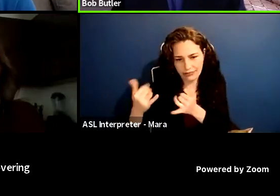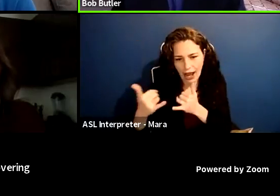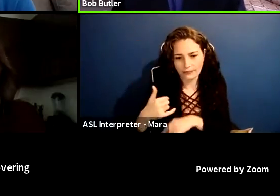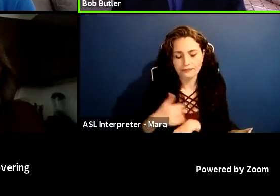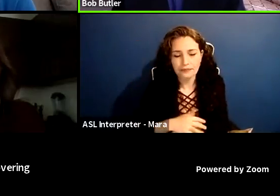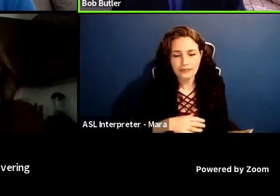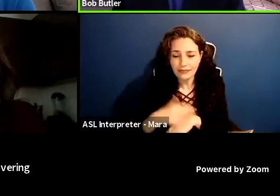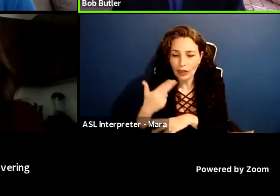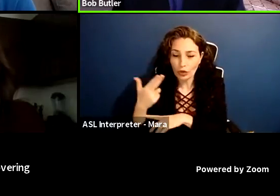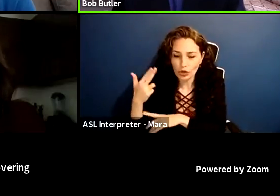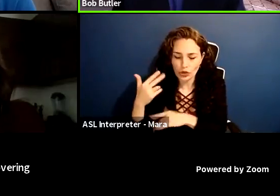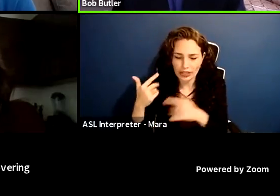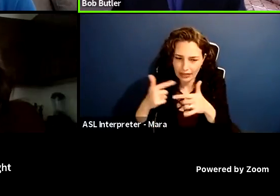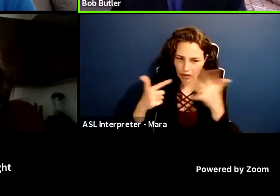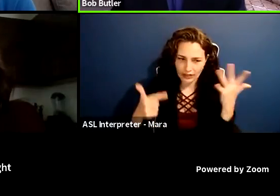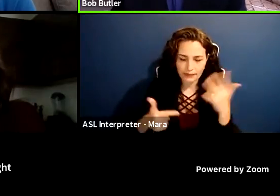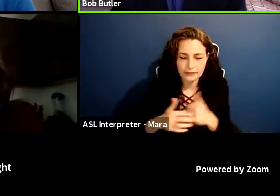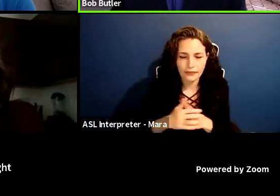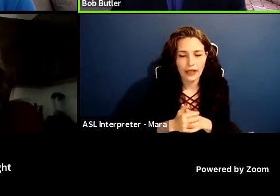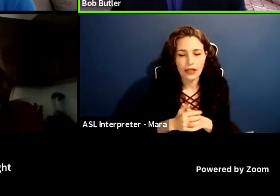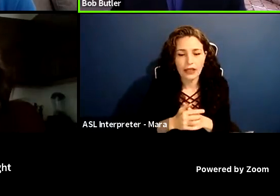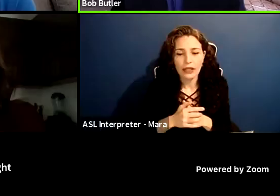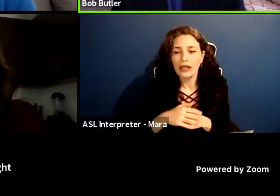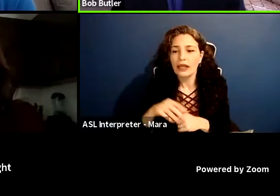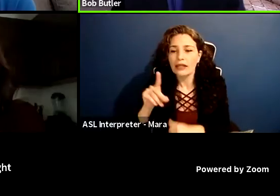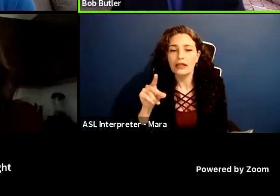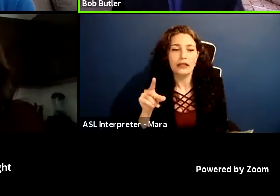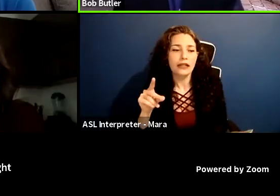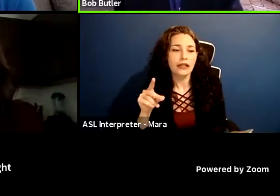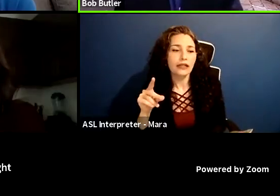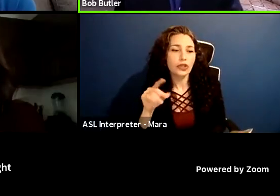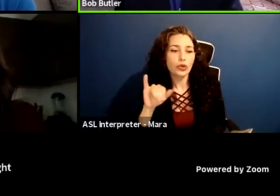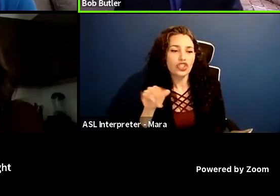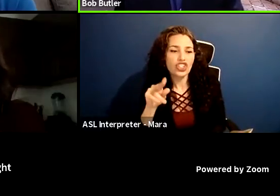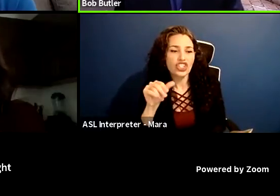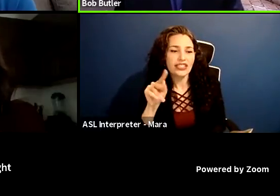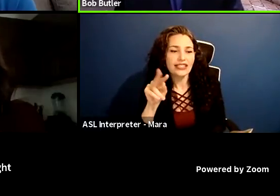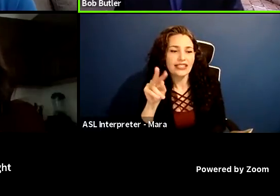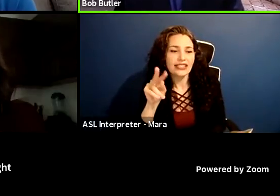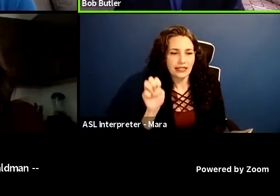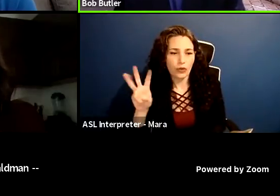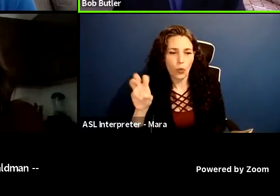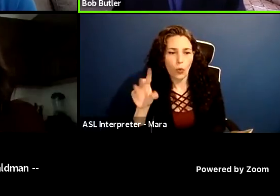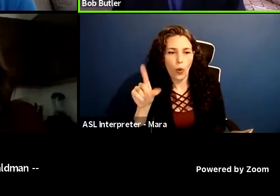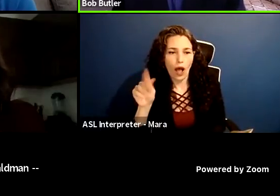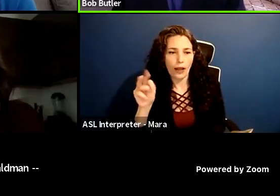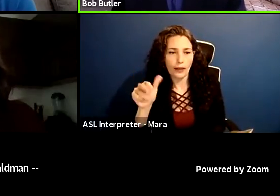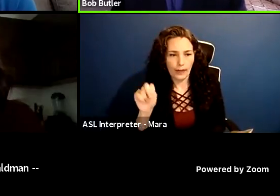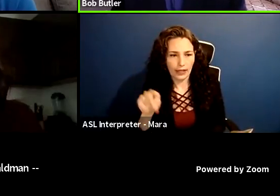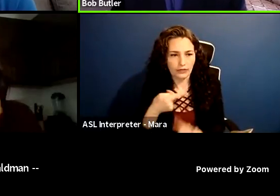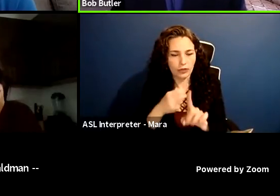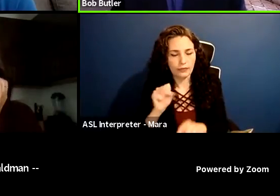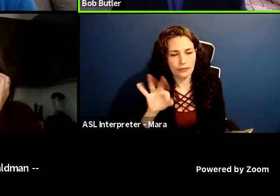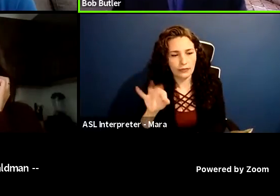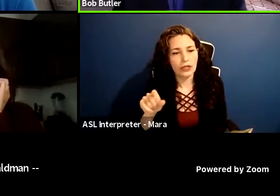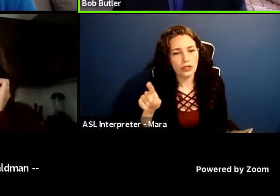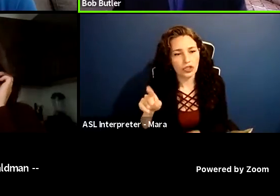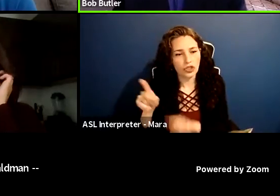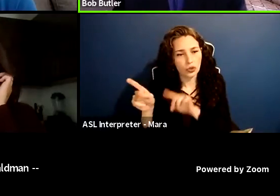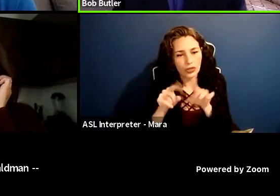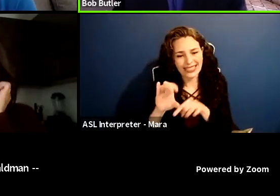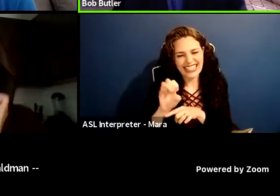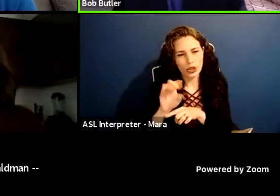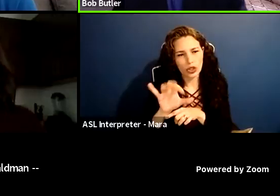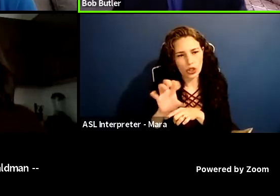is an anchor at KRON 4 News in San Francisco. She went to the Newhouse School at Syracuse, began her career in Utica, and made stops